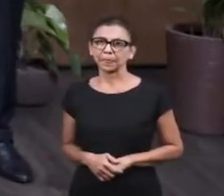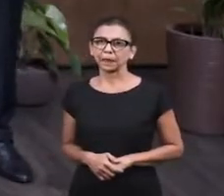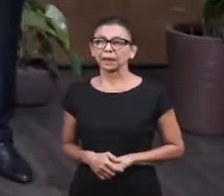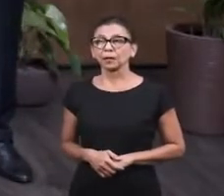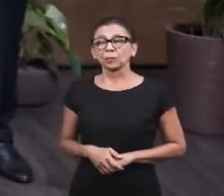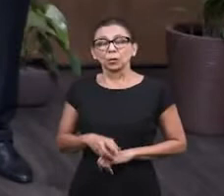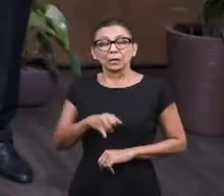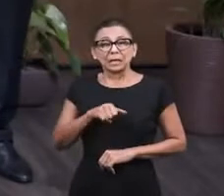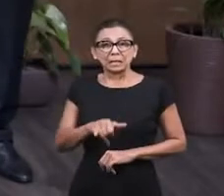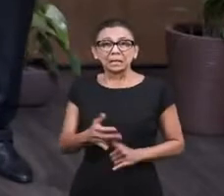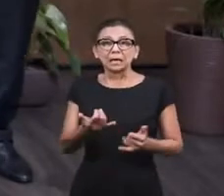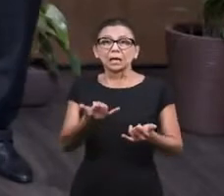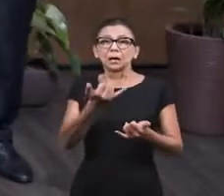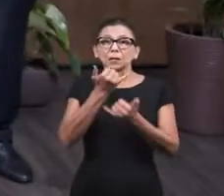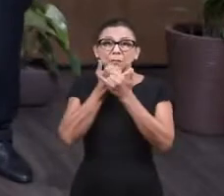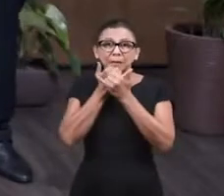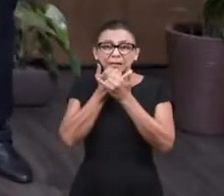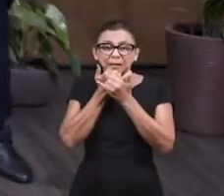Holy Spirit is not present.